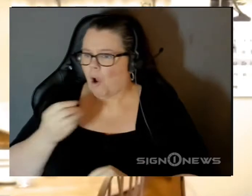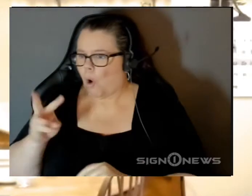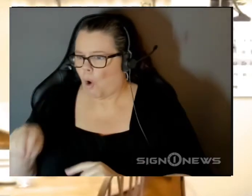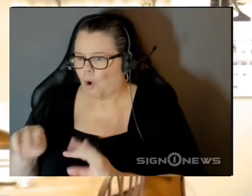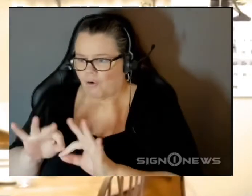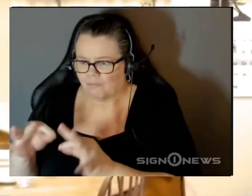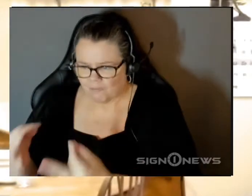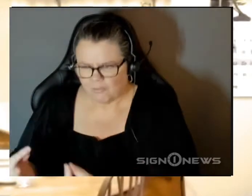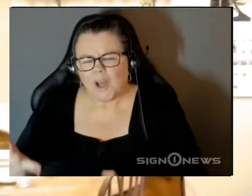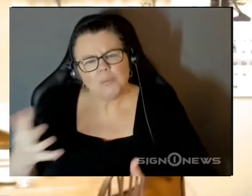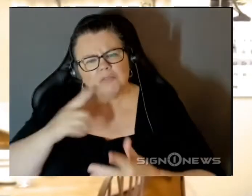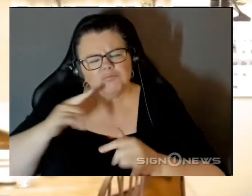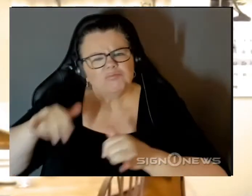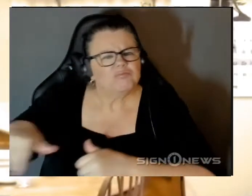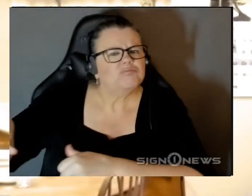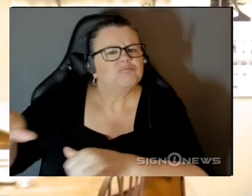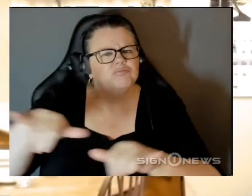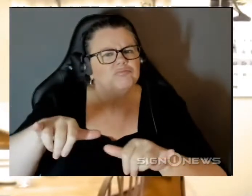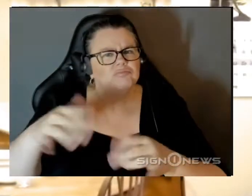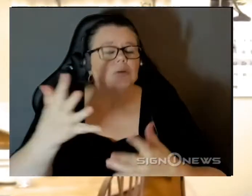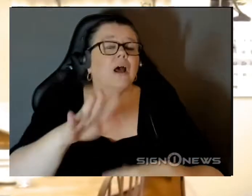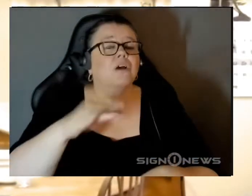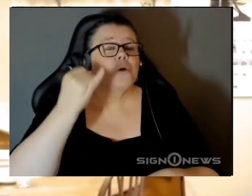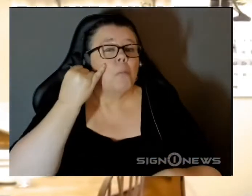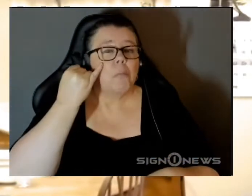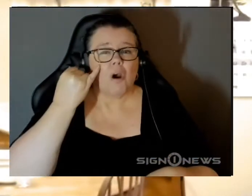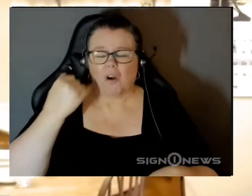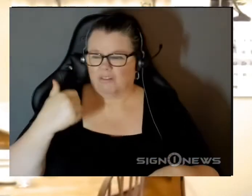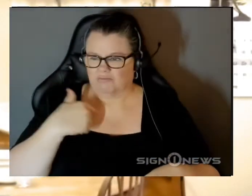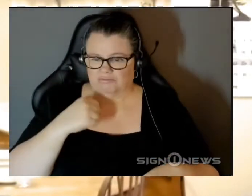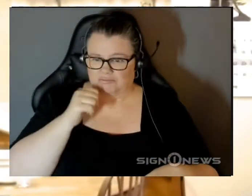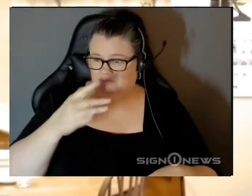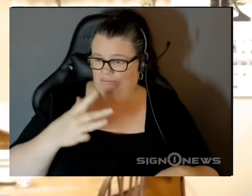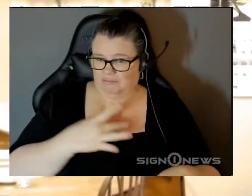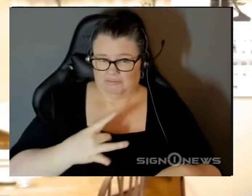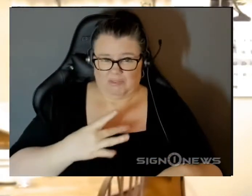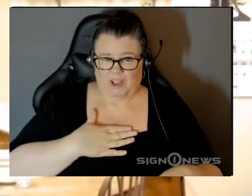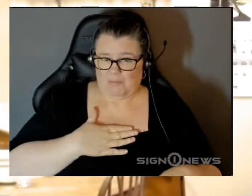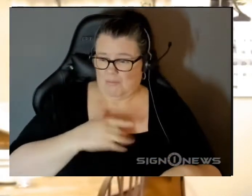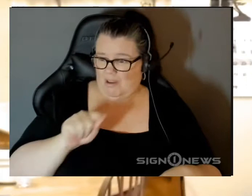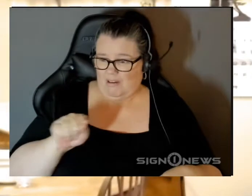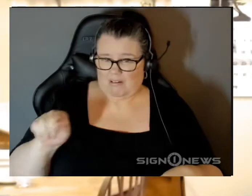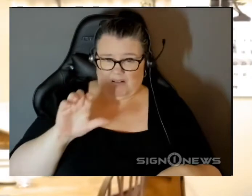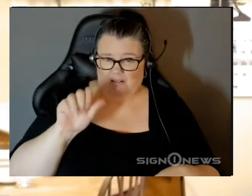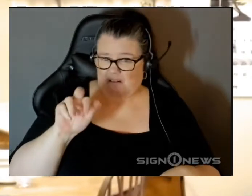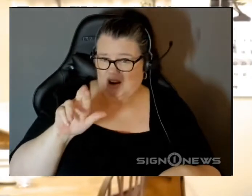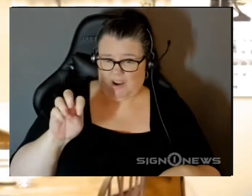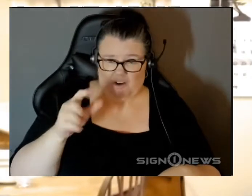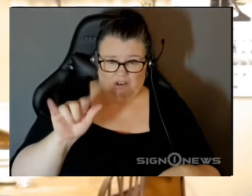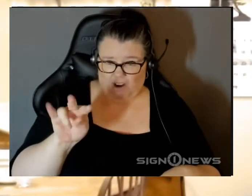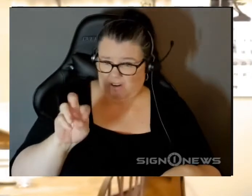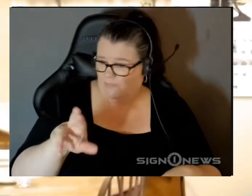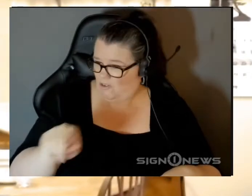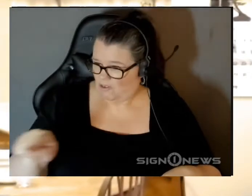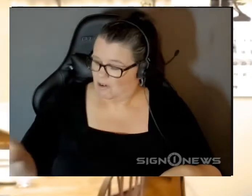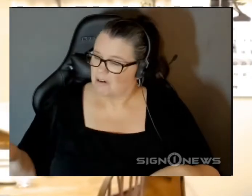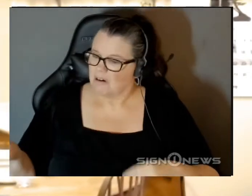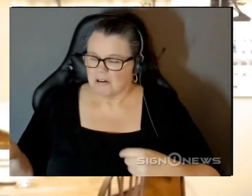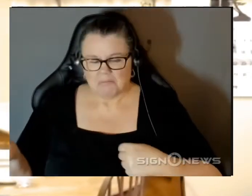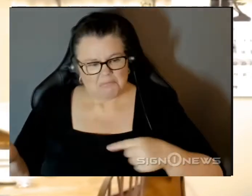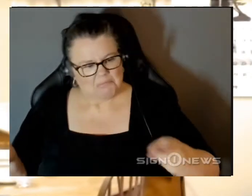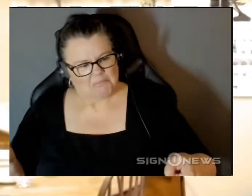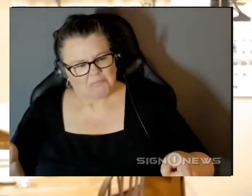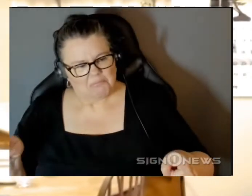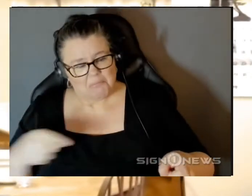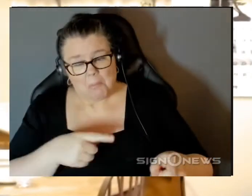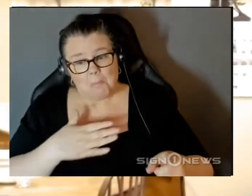say I don't like any of my caregivers and my next door neighbor is a better choice for me. I could hire my neighbor to help